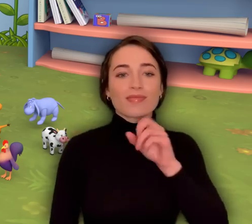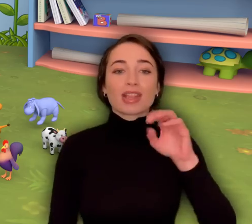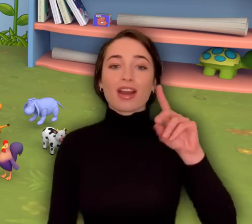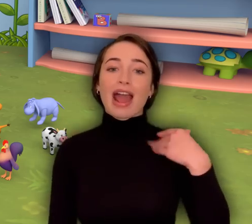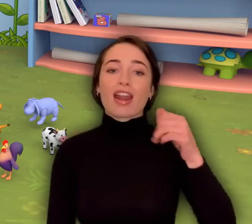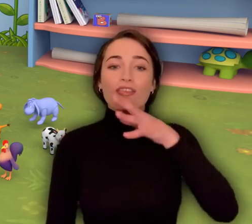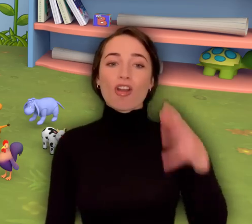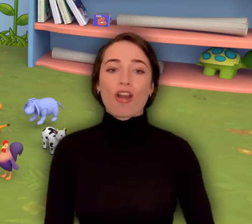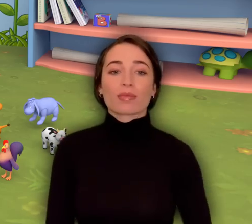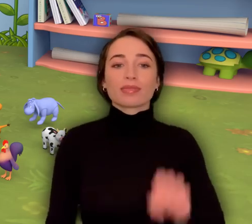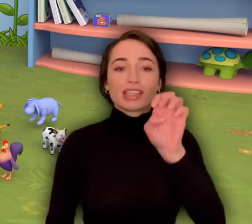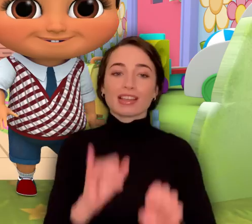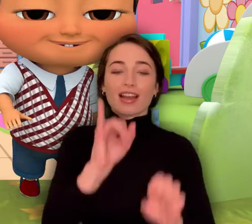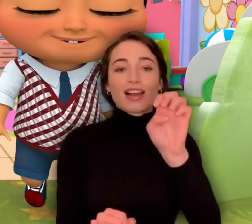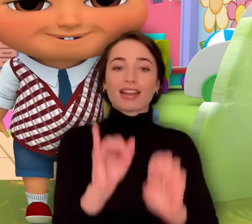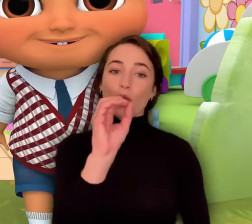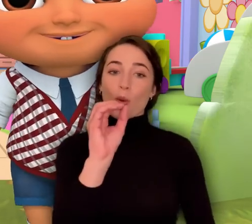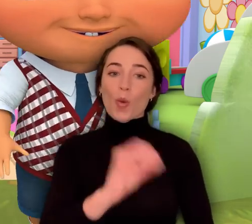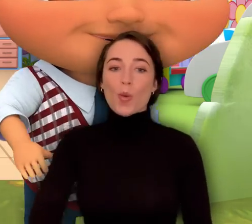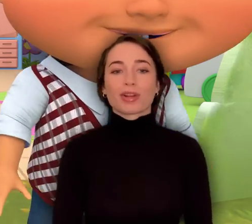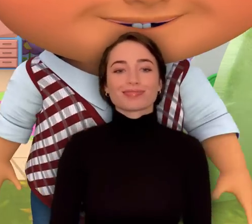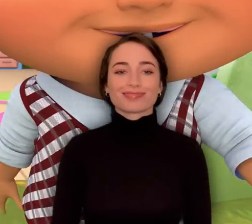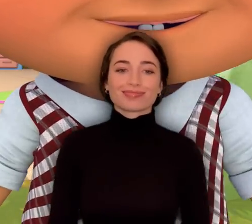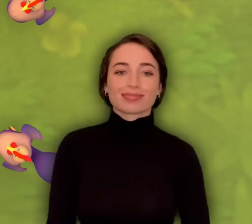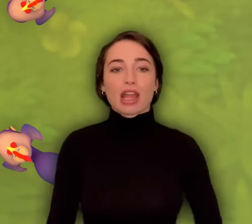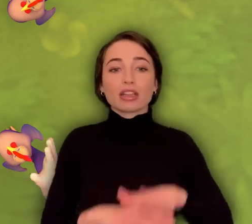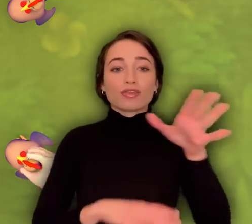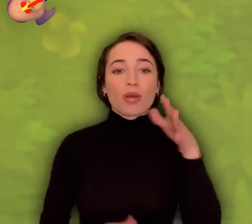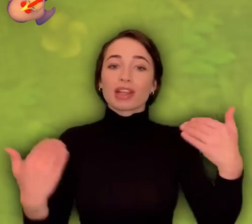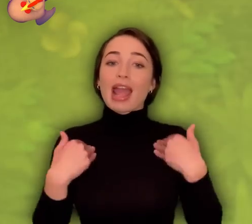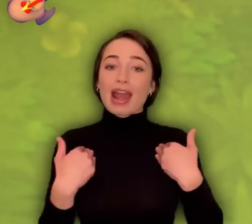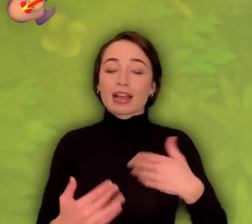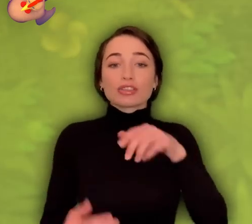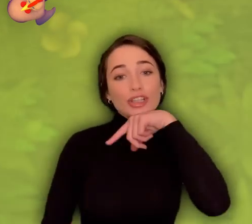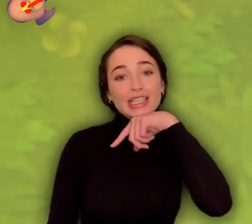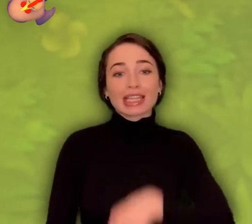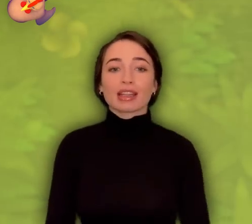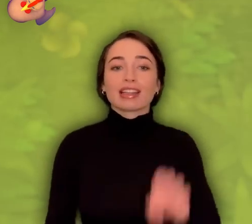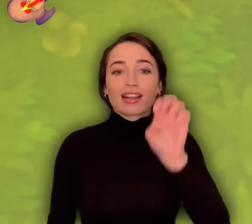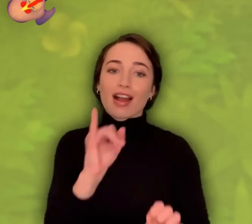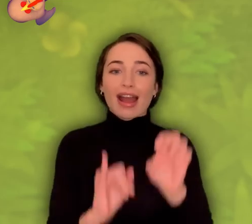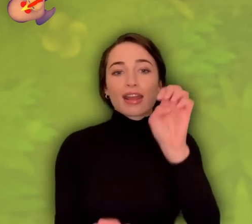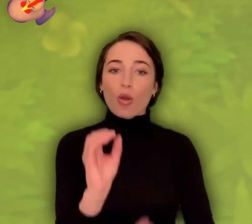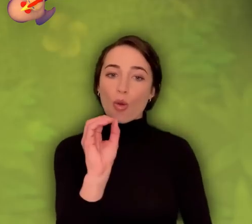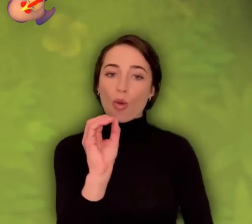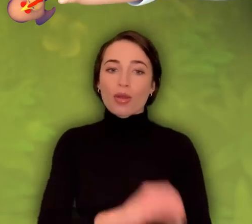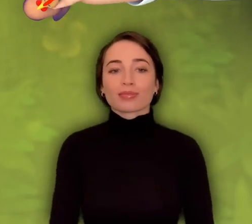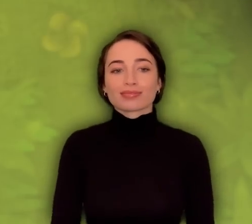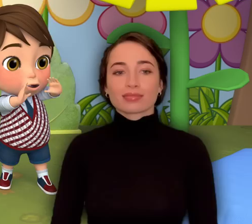old MacDonald had a farm e-i-e-i-o and on his farm he had a turkey